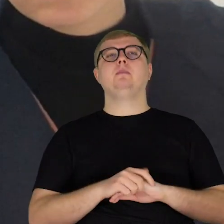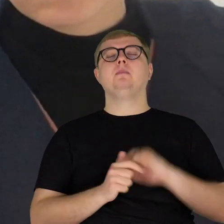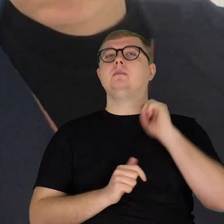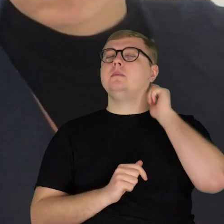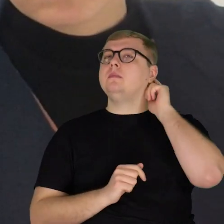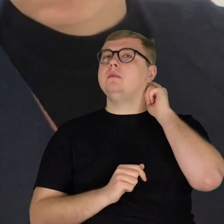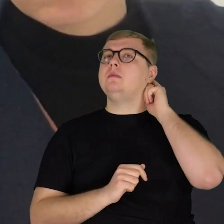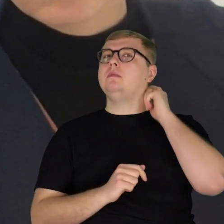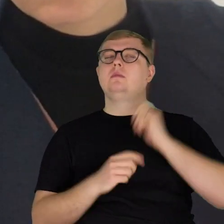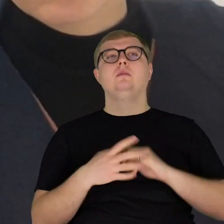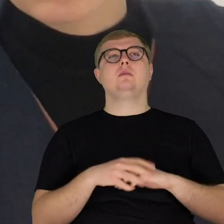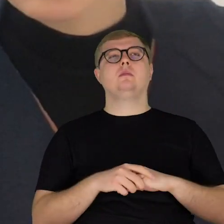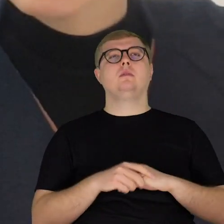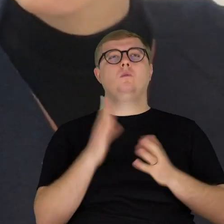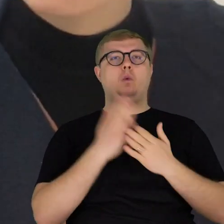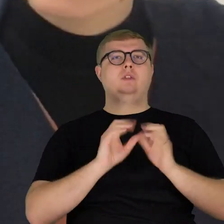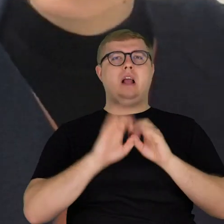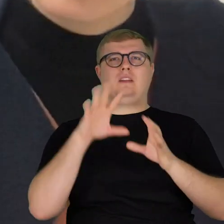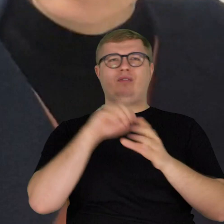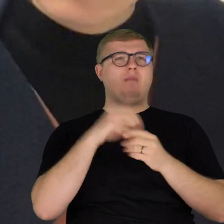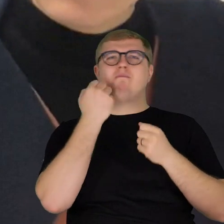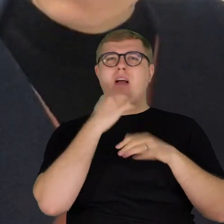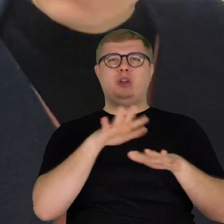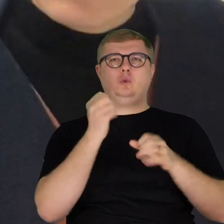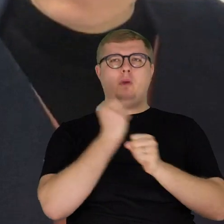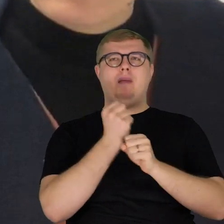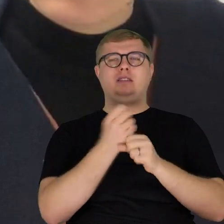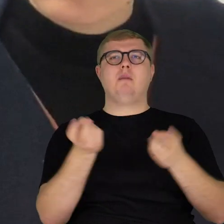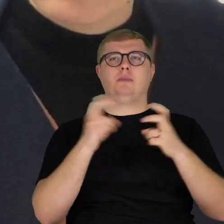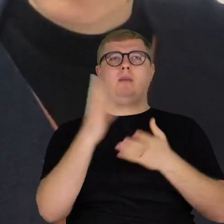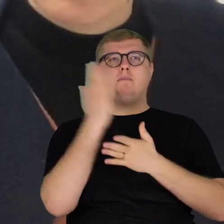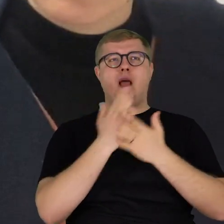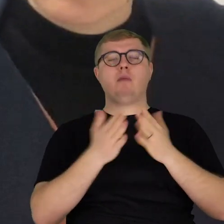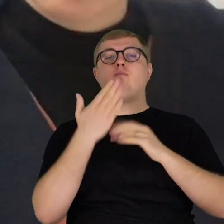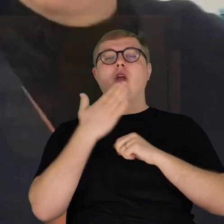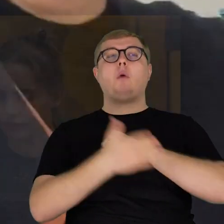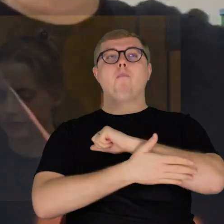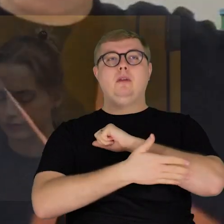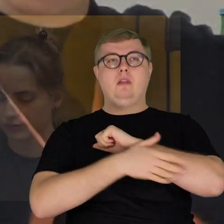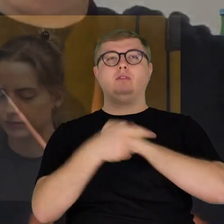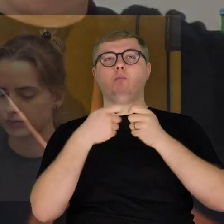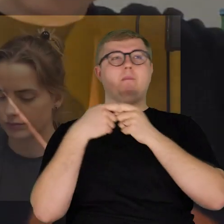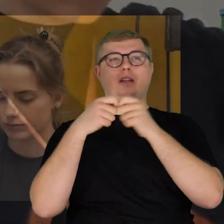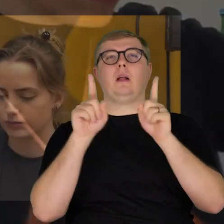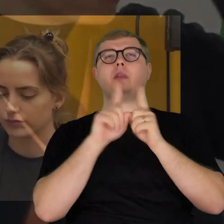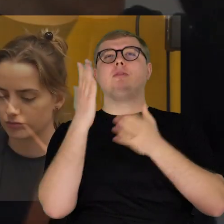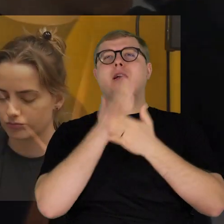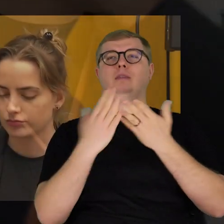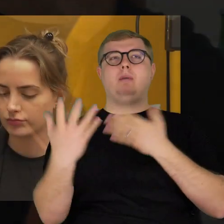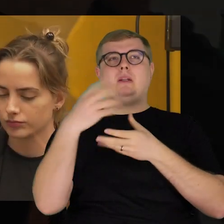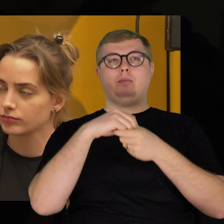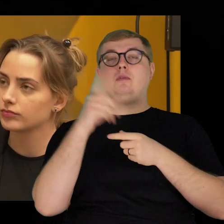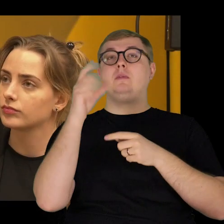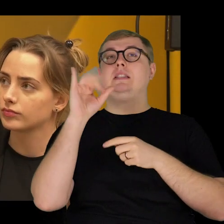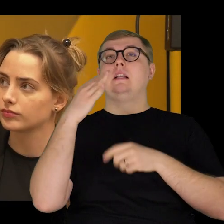It becomes, and there's obviously lots of work done on collaborative mapping and participative mapping. And again, we can look at Simone's work, which is, partly